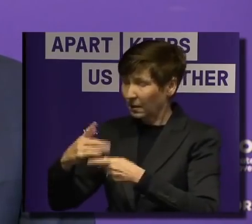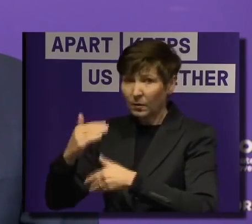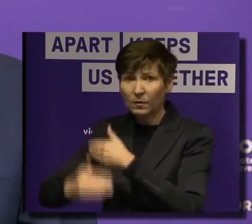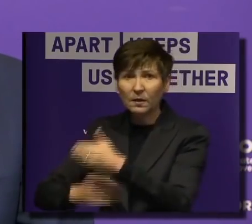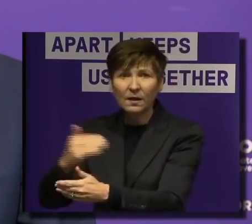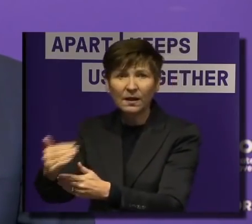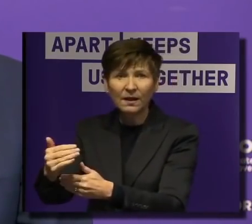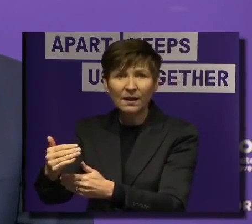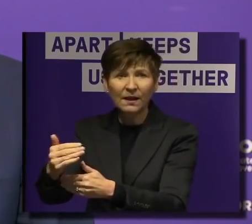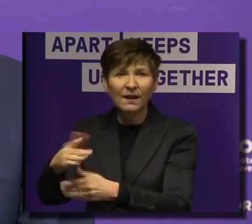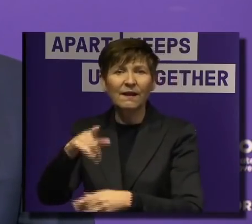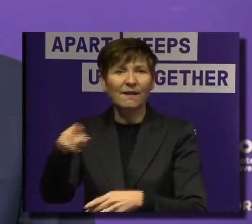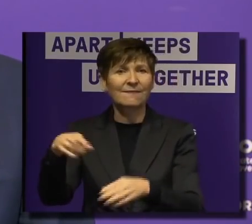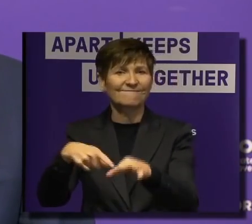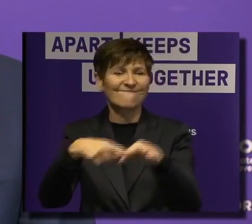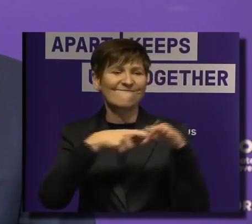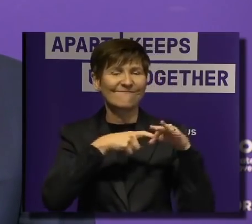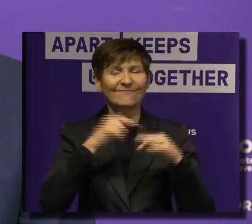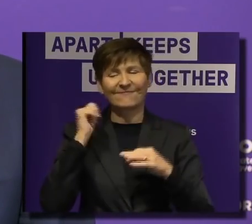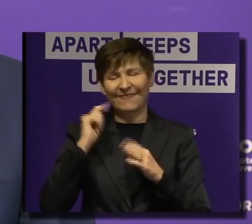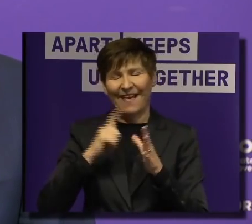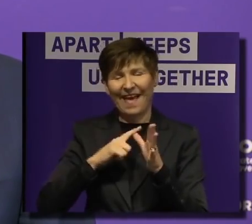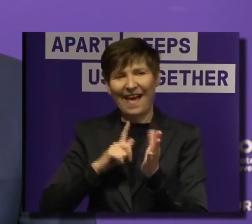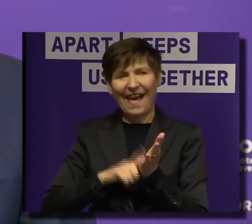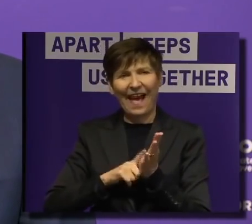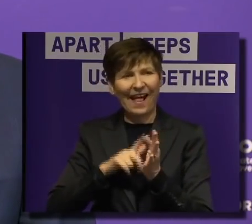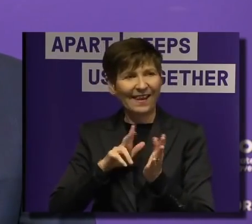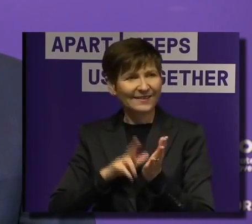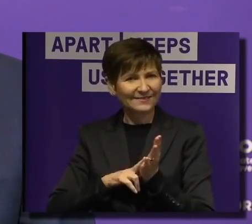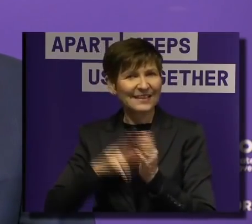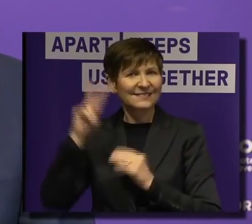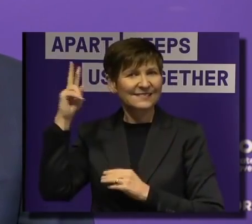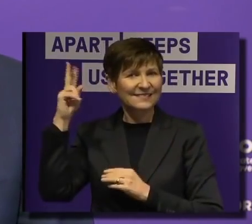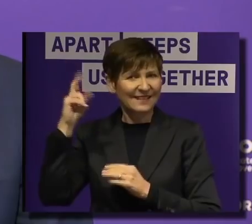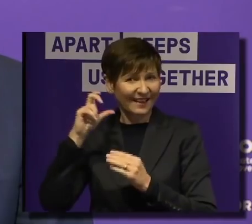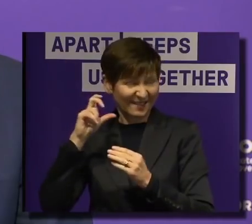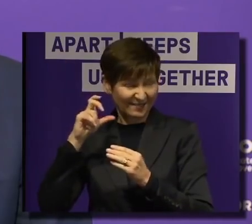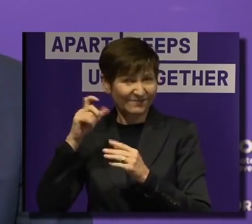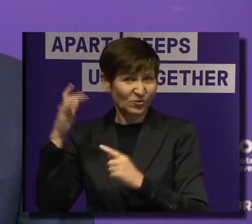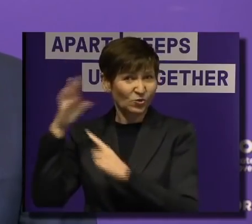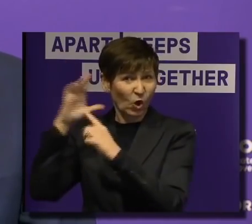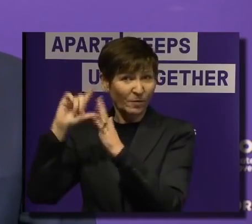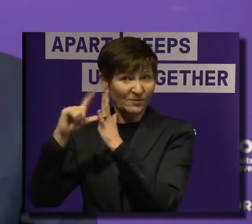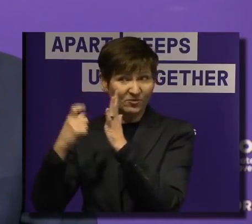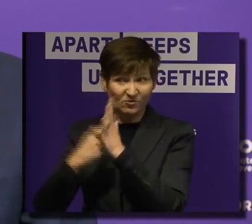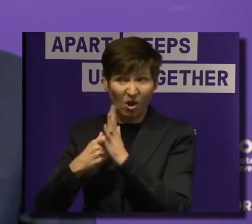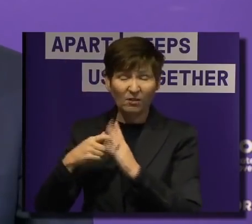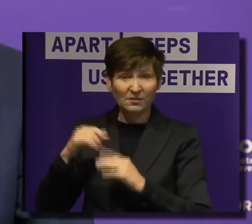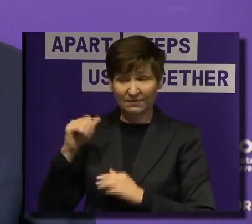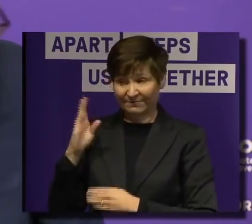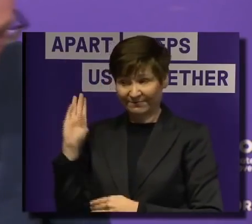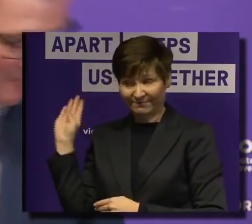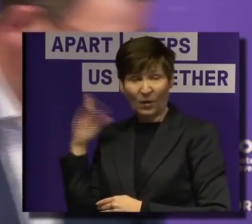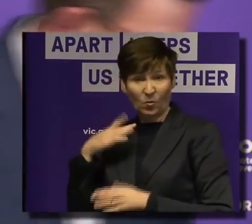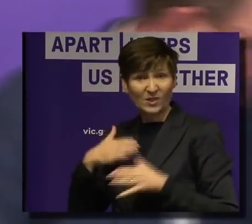He's very keen to answer it. No pressure on the question. That's fine. Over to you.